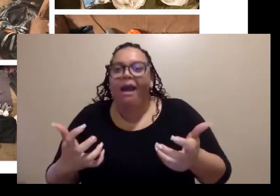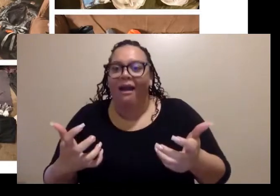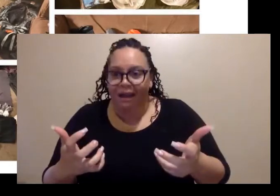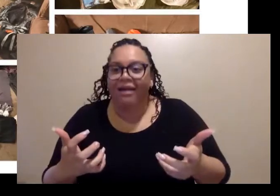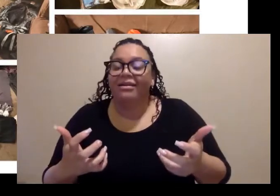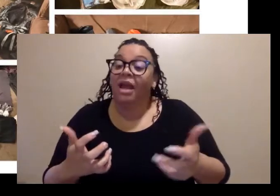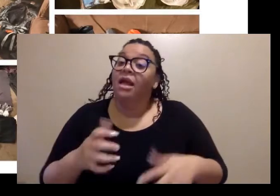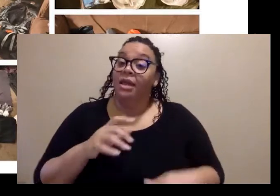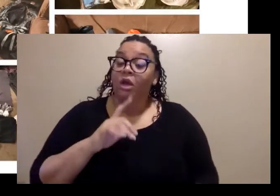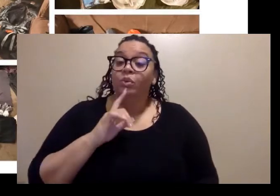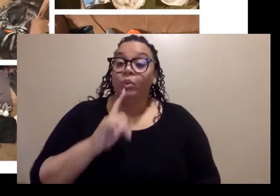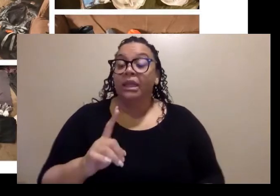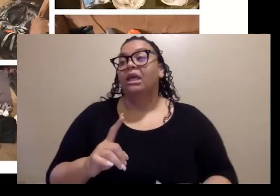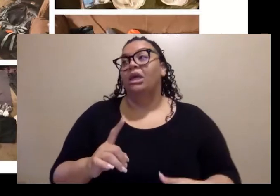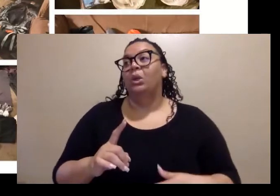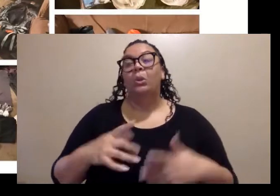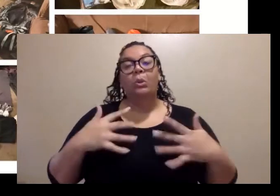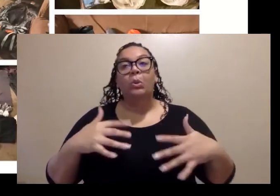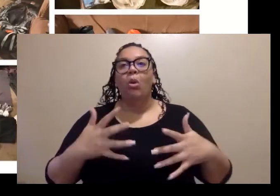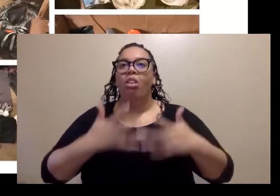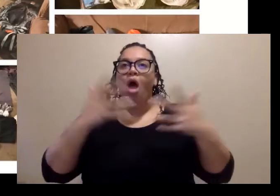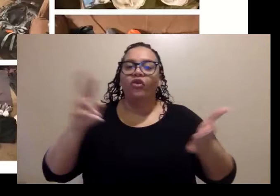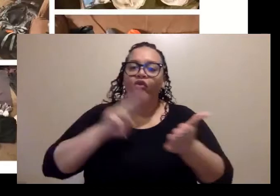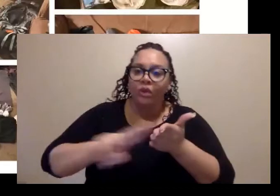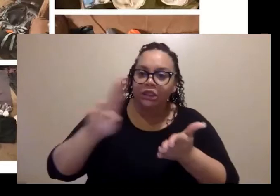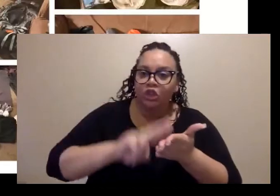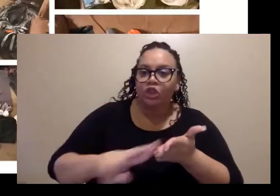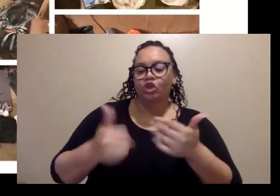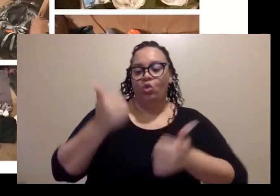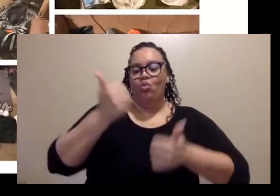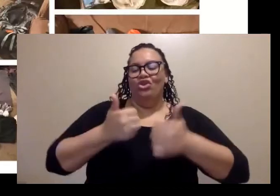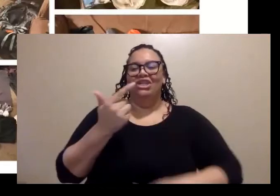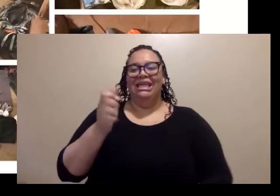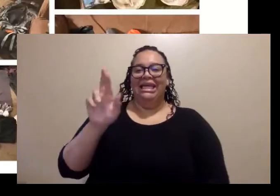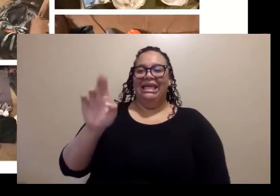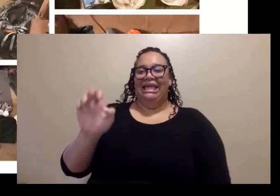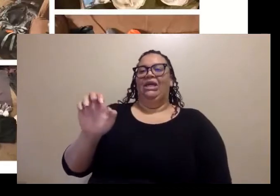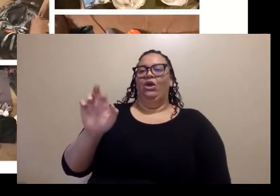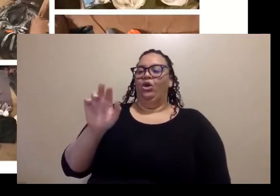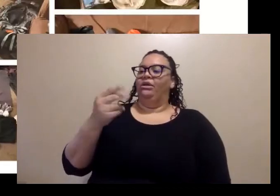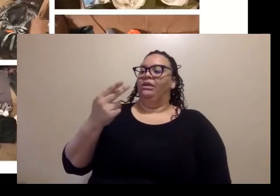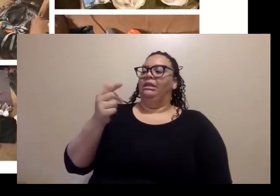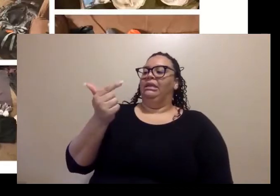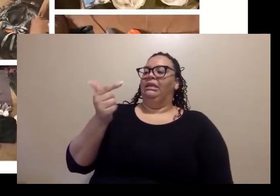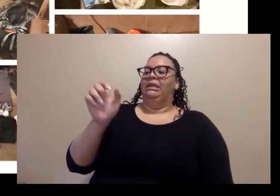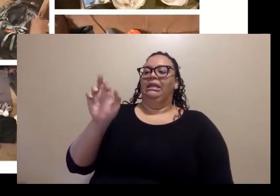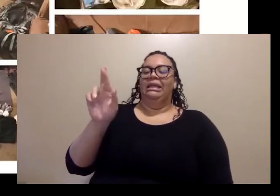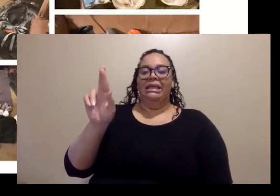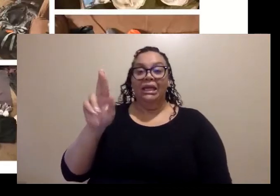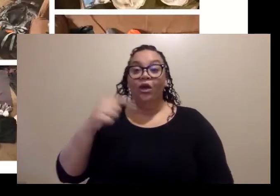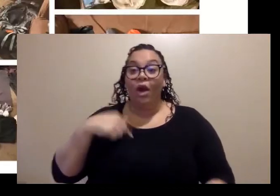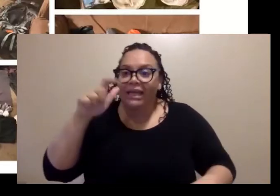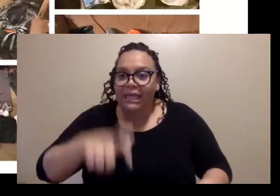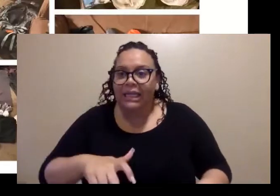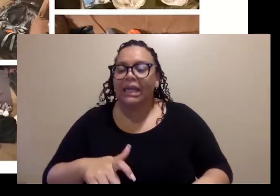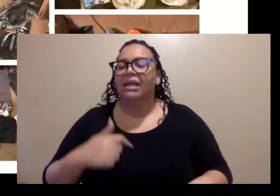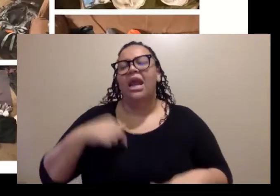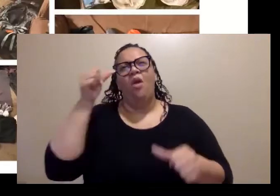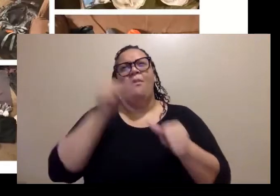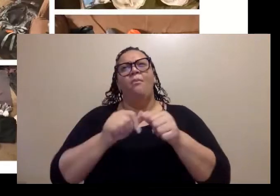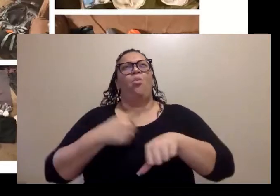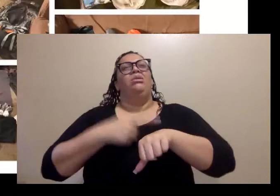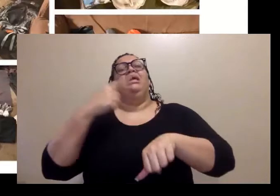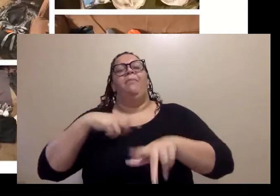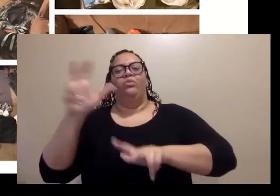of researching. What is the gear to have? I remember that in that time where I went and did my hiking at Red Rock,